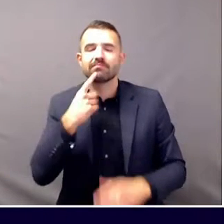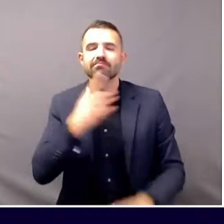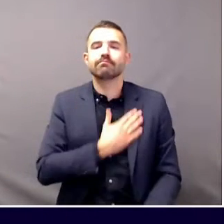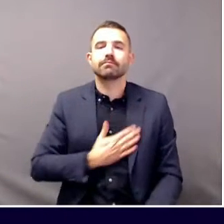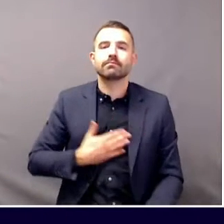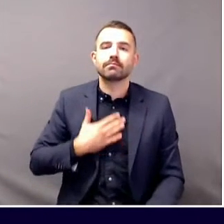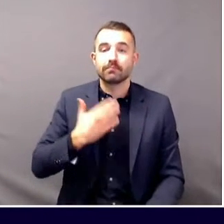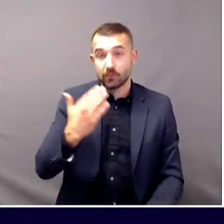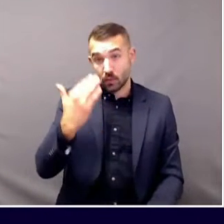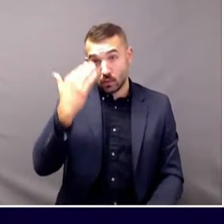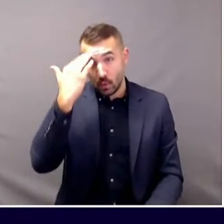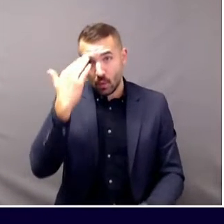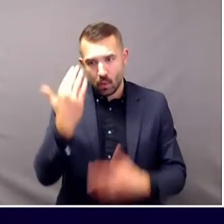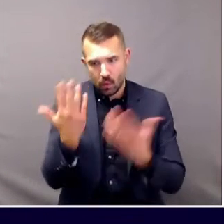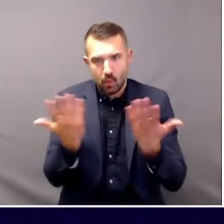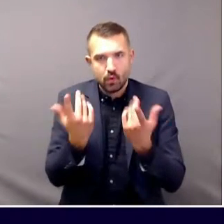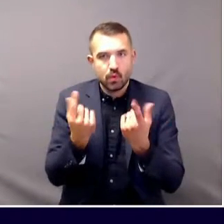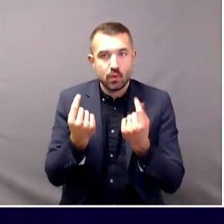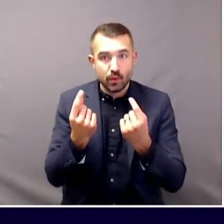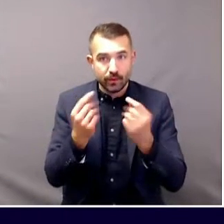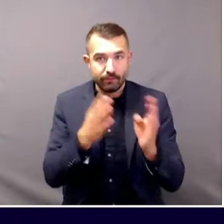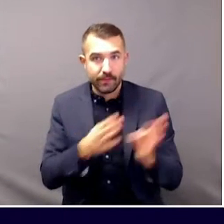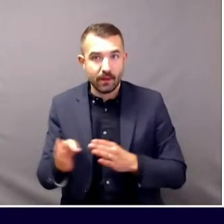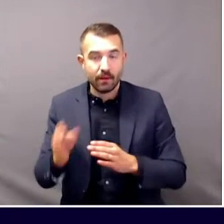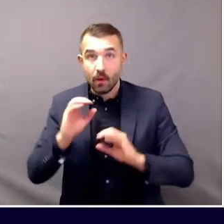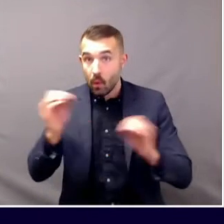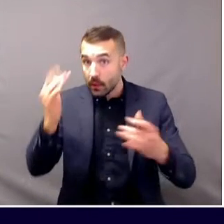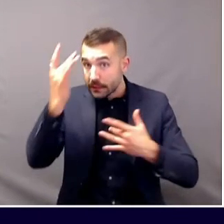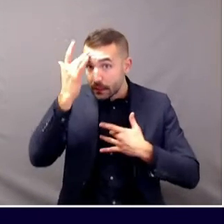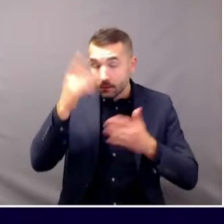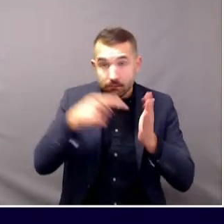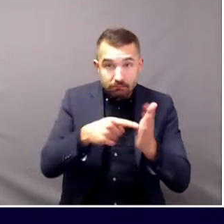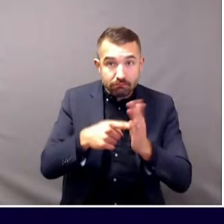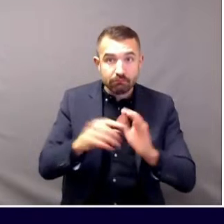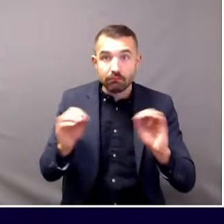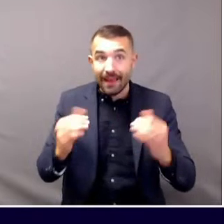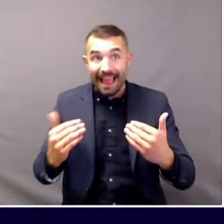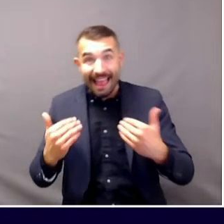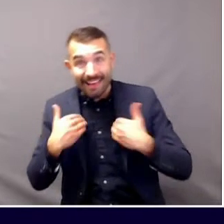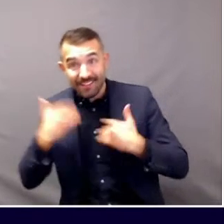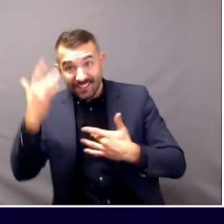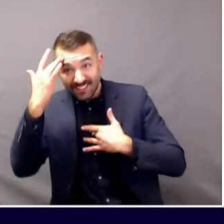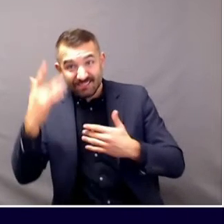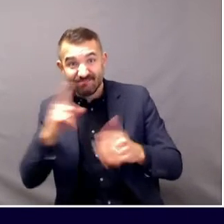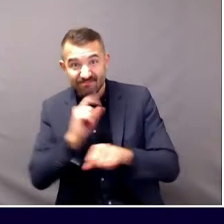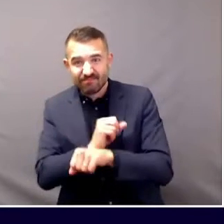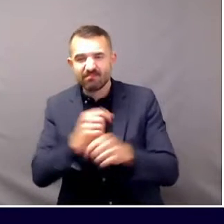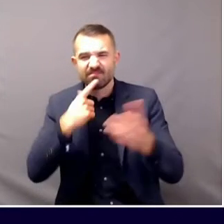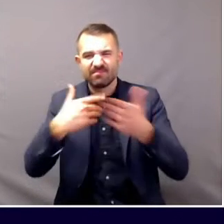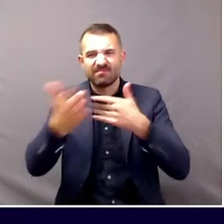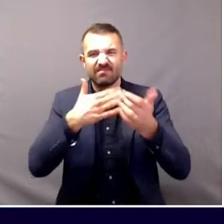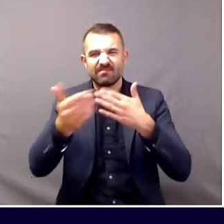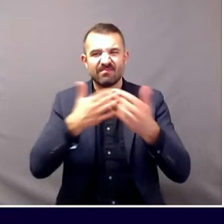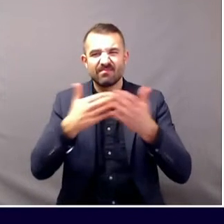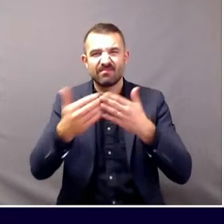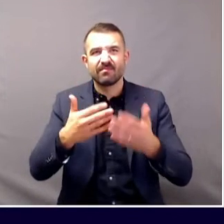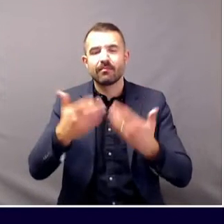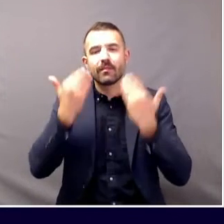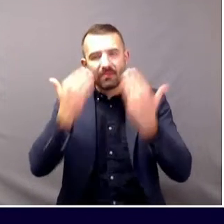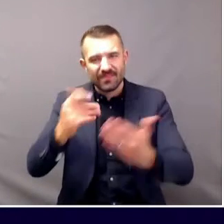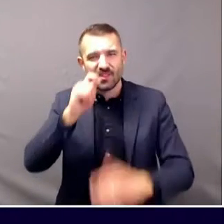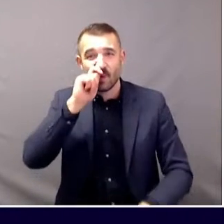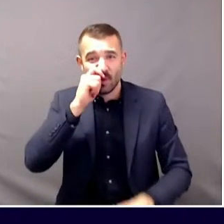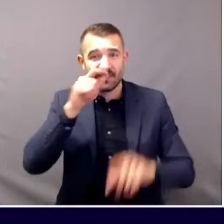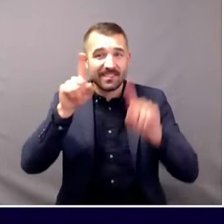a test with or without symptoms can get one at a participating site at no charge without an order